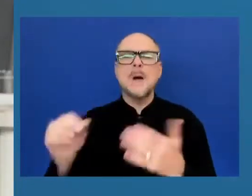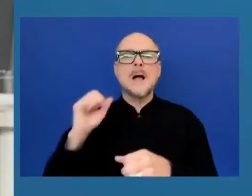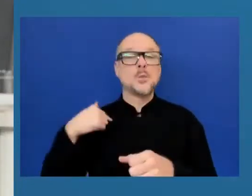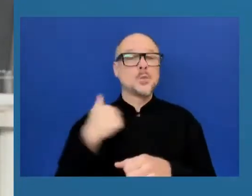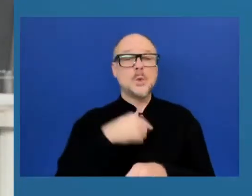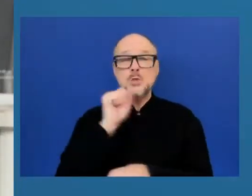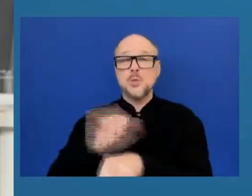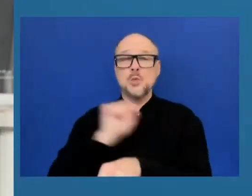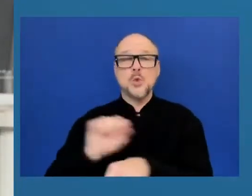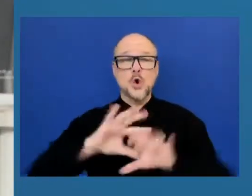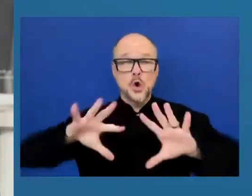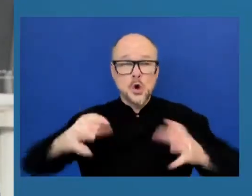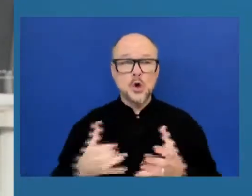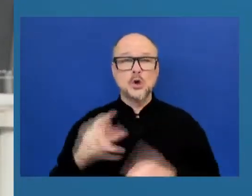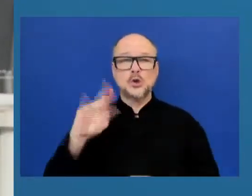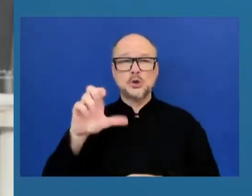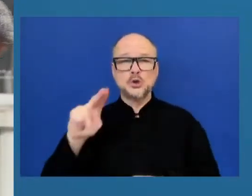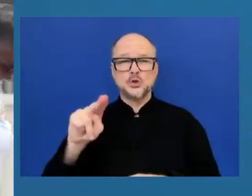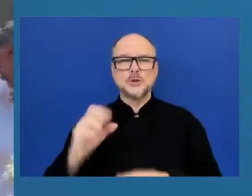you. Thank you so much.